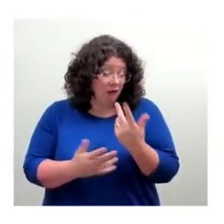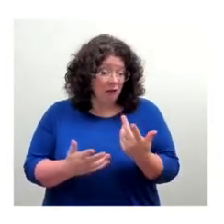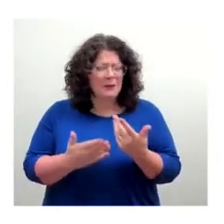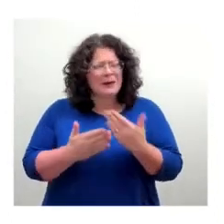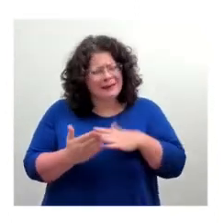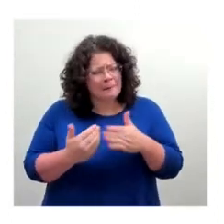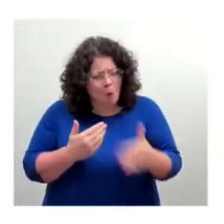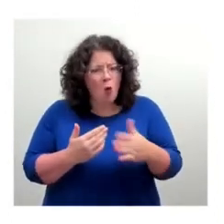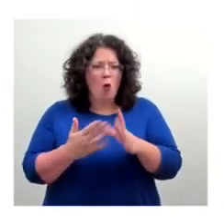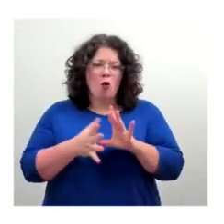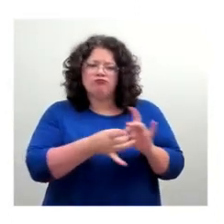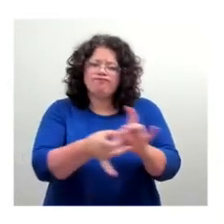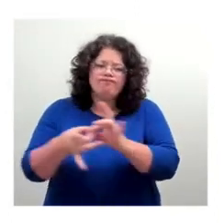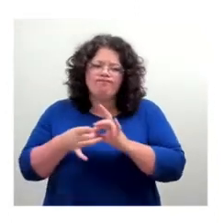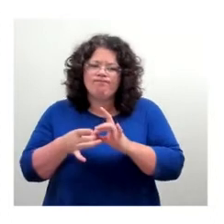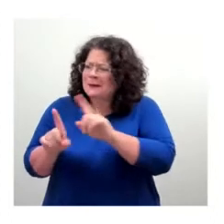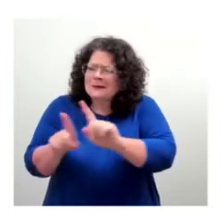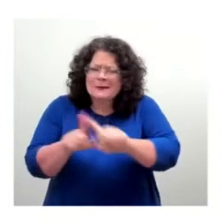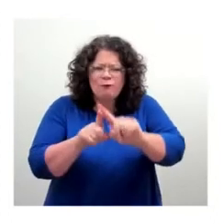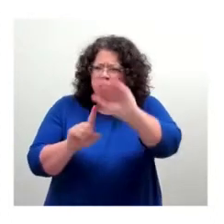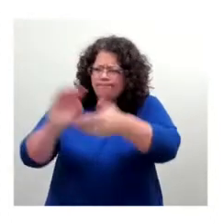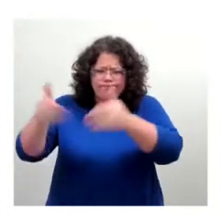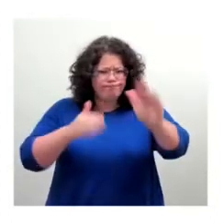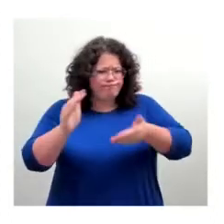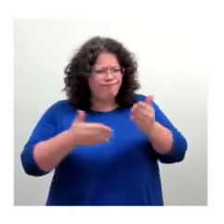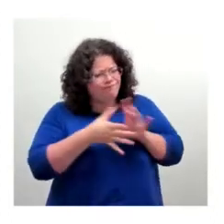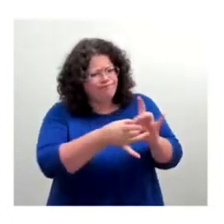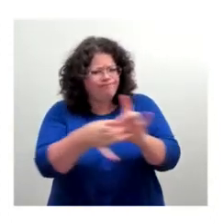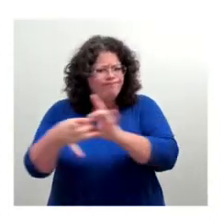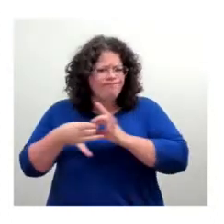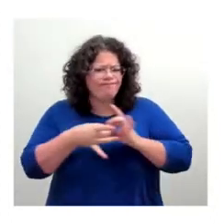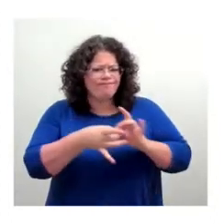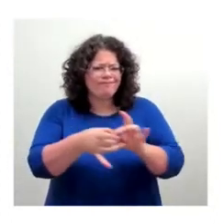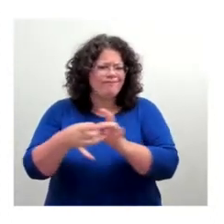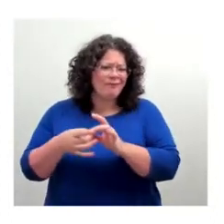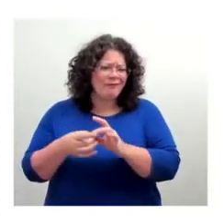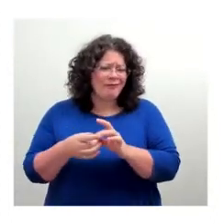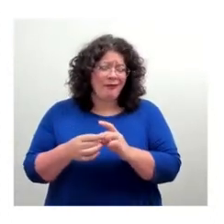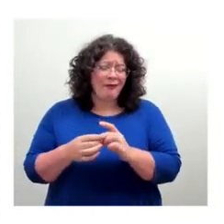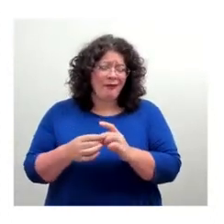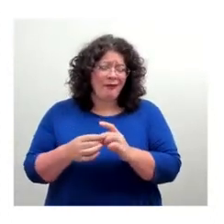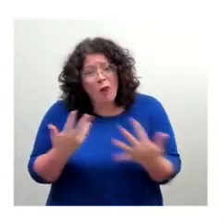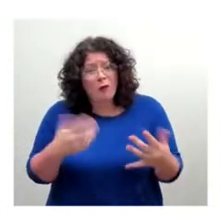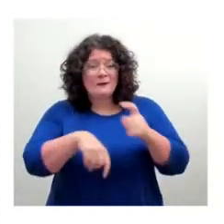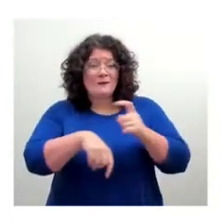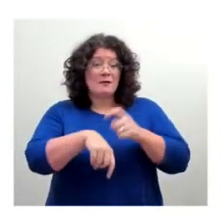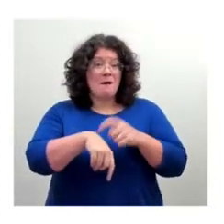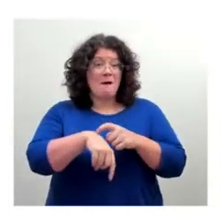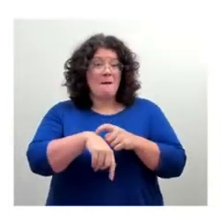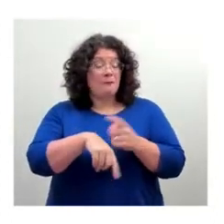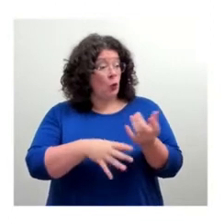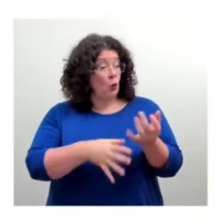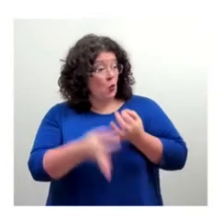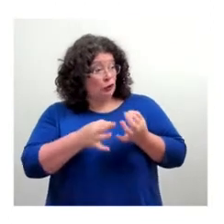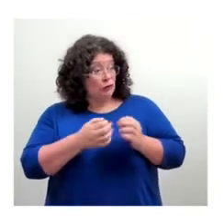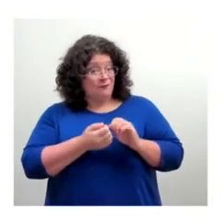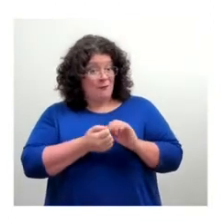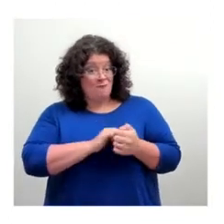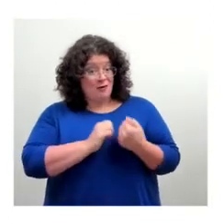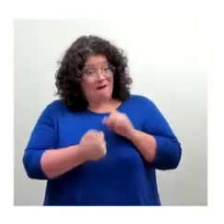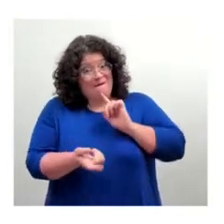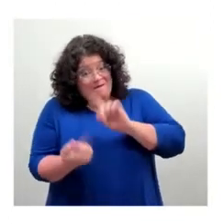audio description? Because it has been described so many times for UK television and on different channels. It's been on, I think it's been on